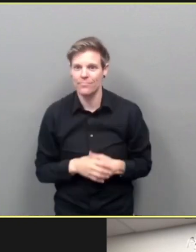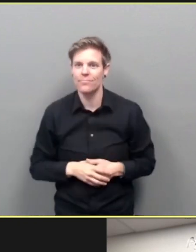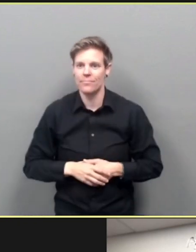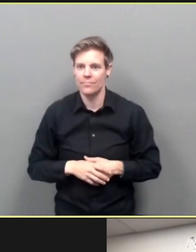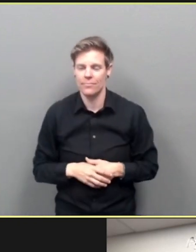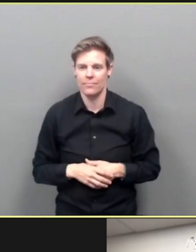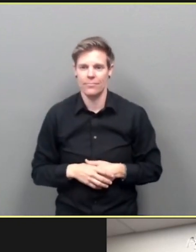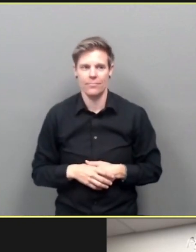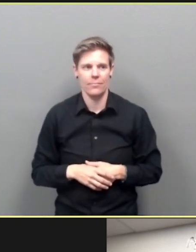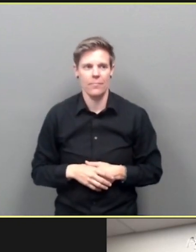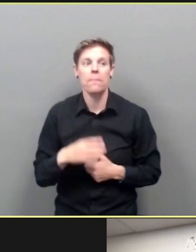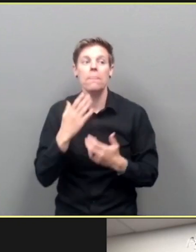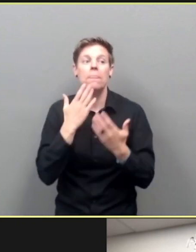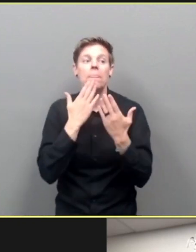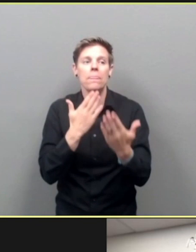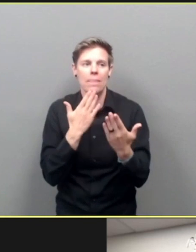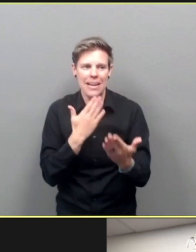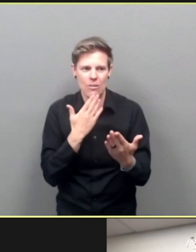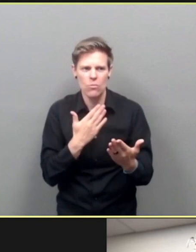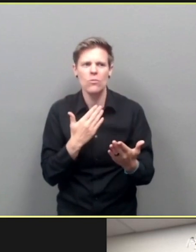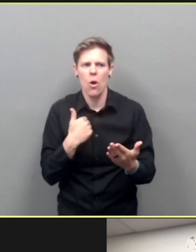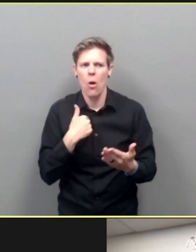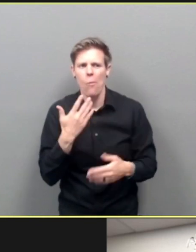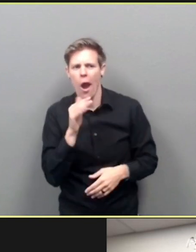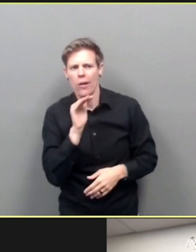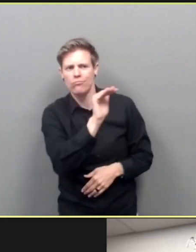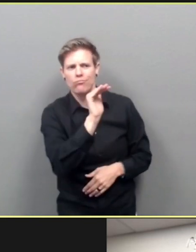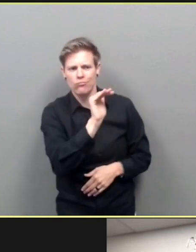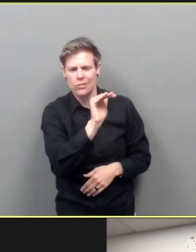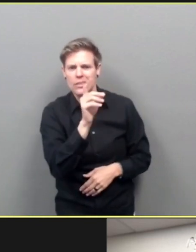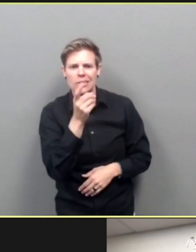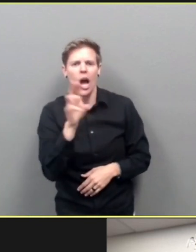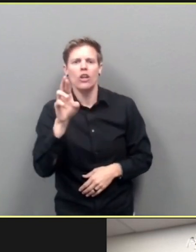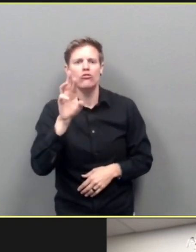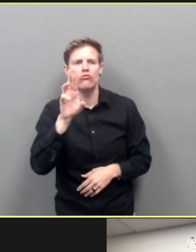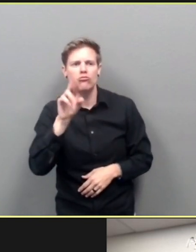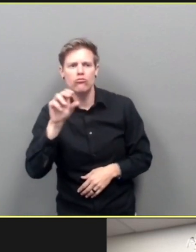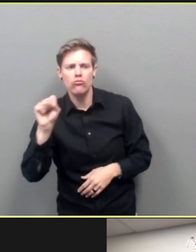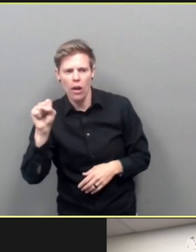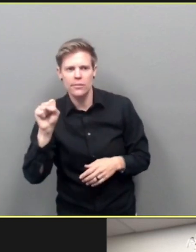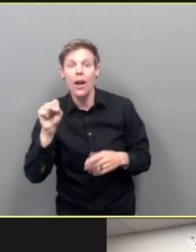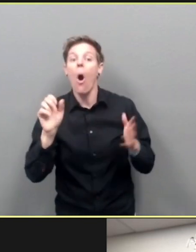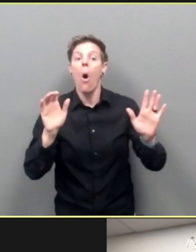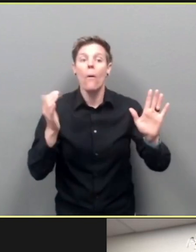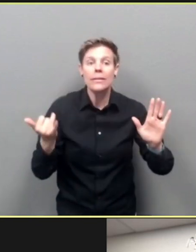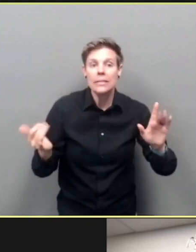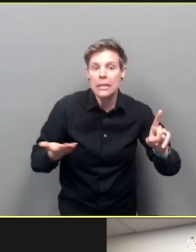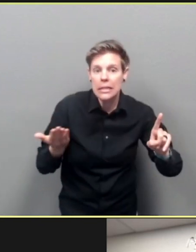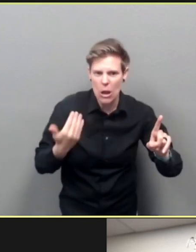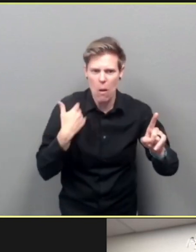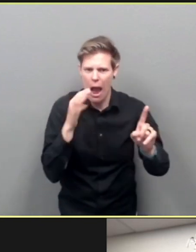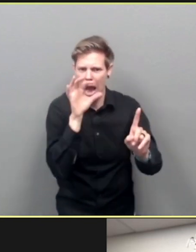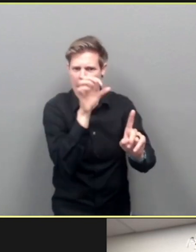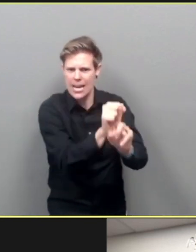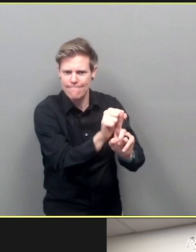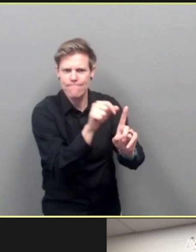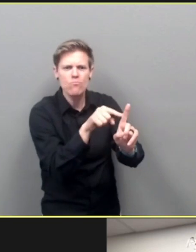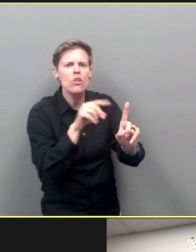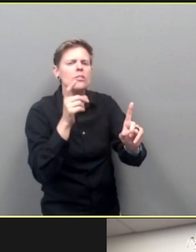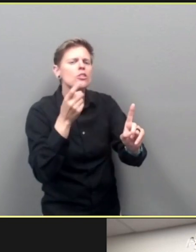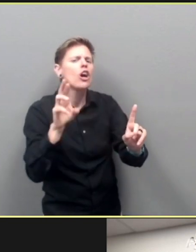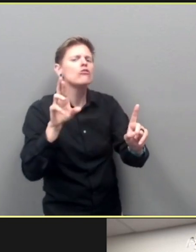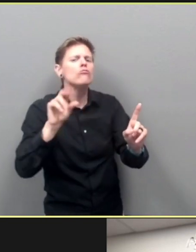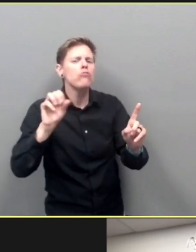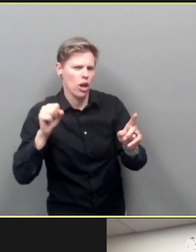well, actually, I was going to ask Dr. Ross, is she gone? She's not gone? Okay. I just wanted to double check